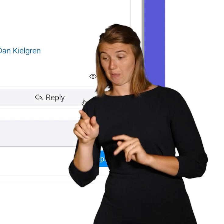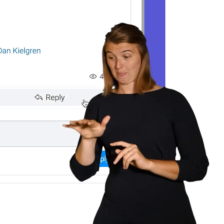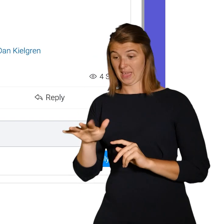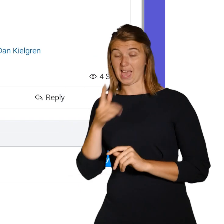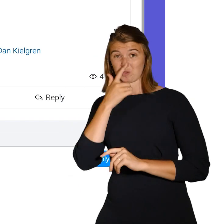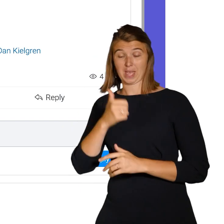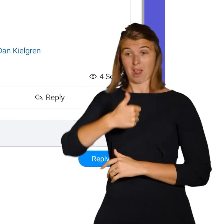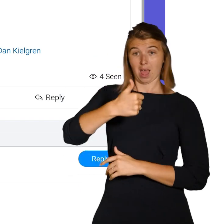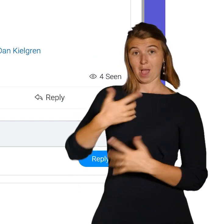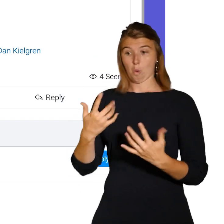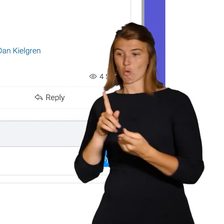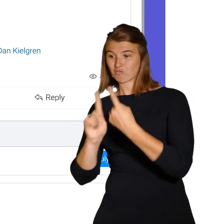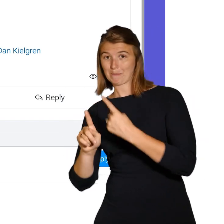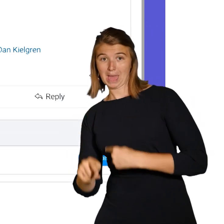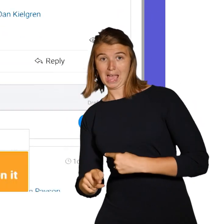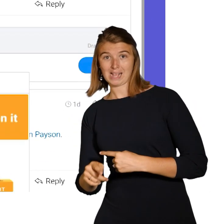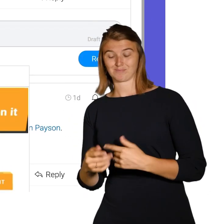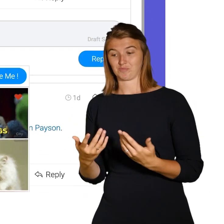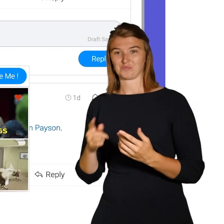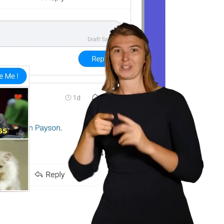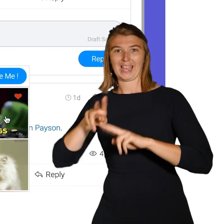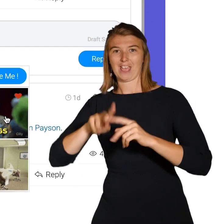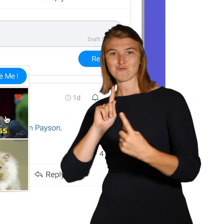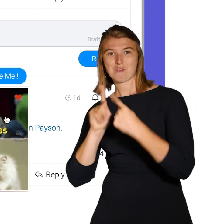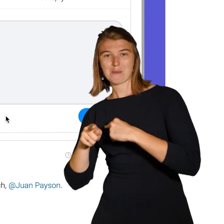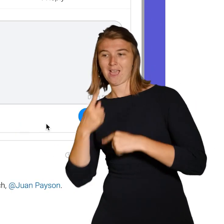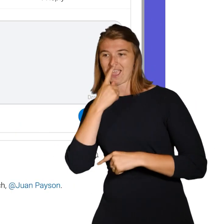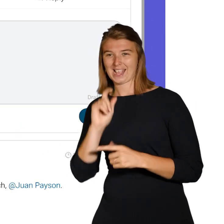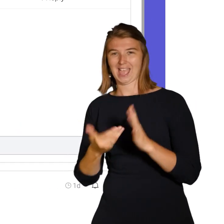here. Let's add a GIF to make our message pop.